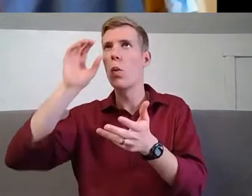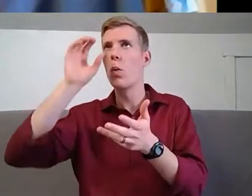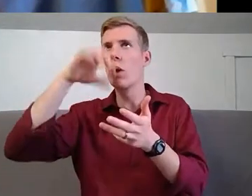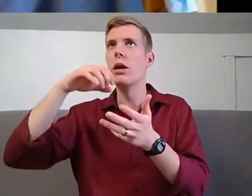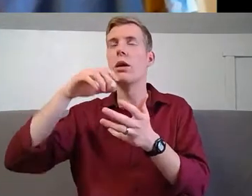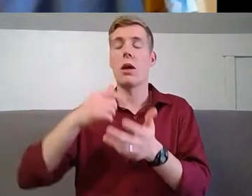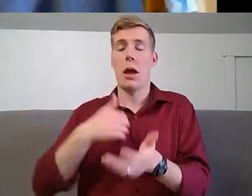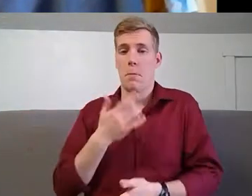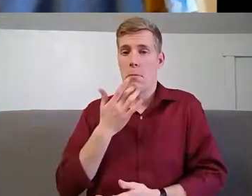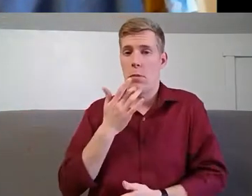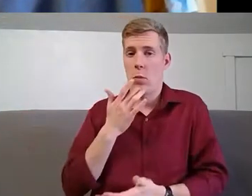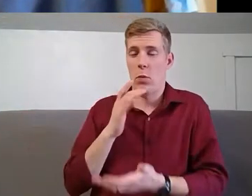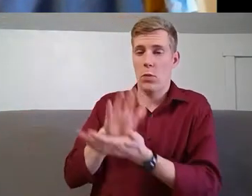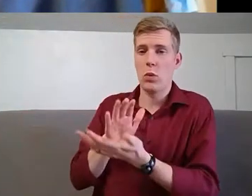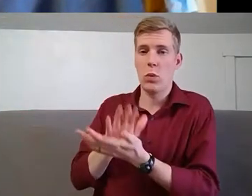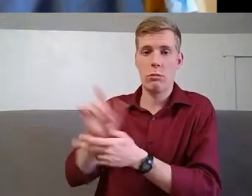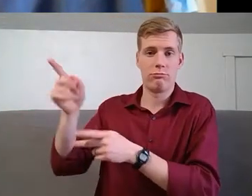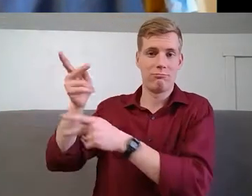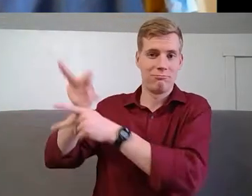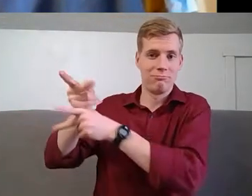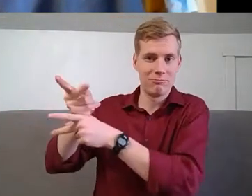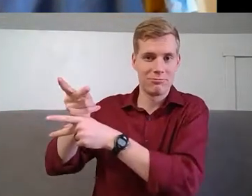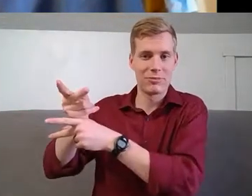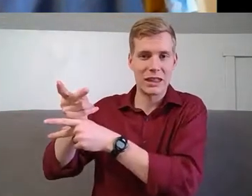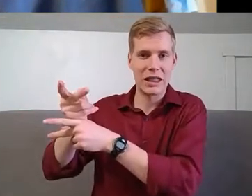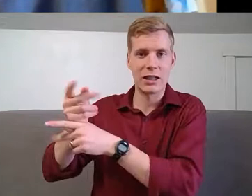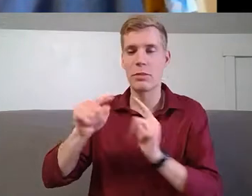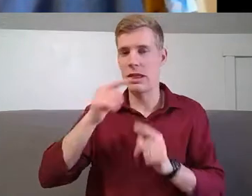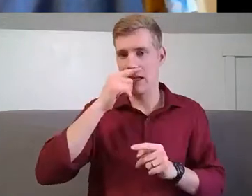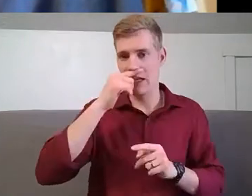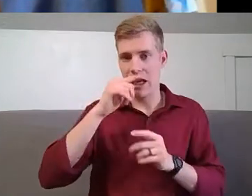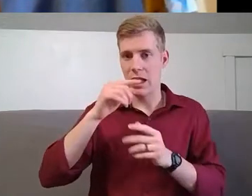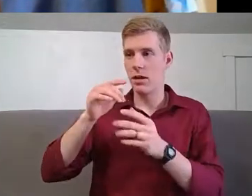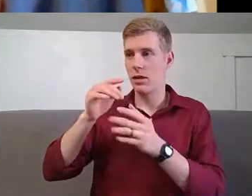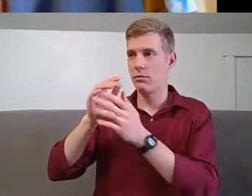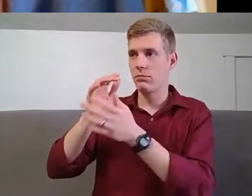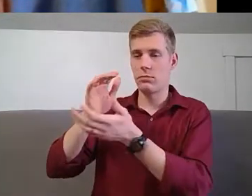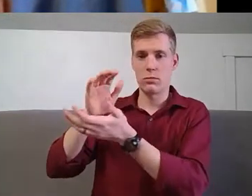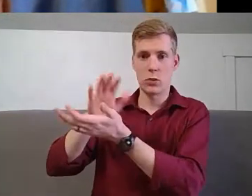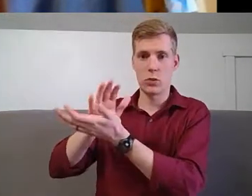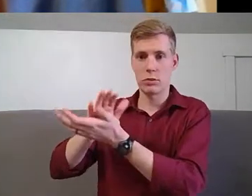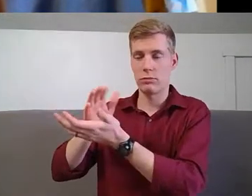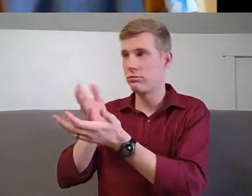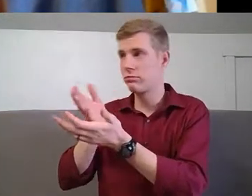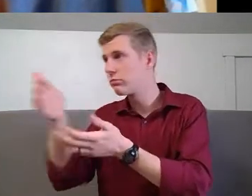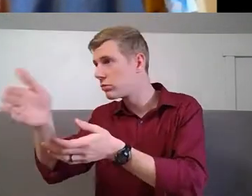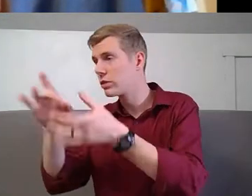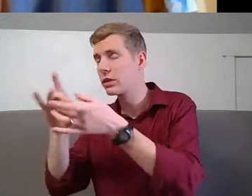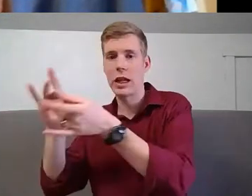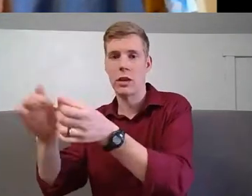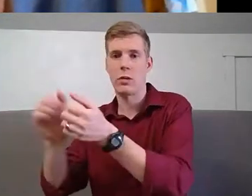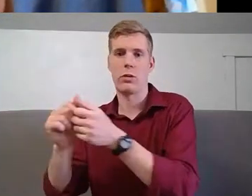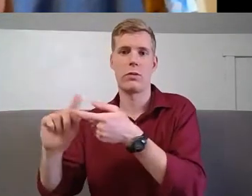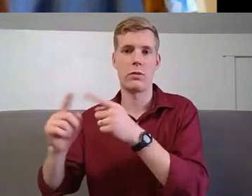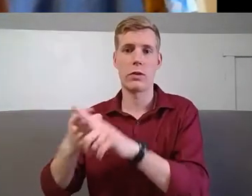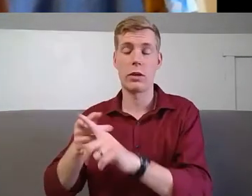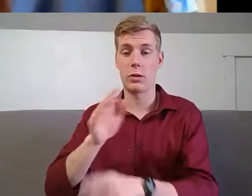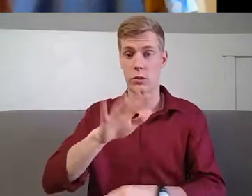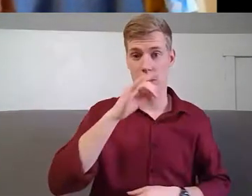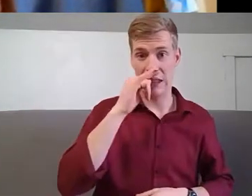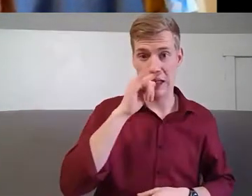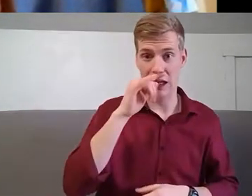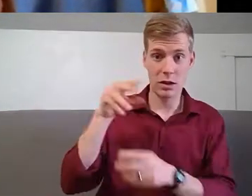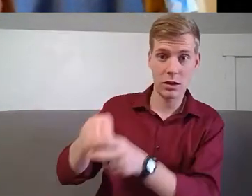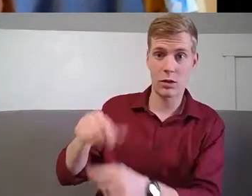have it monitored than not. But the kids are connecting with Google Hangouts, which if you've got kids who have used the Google platform at all,